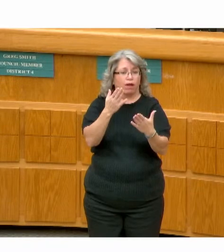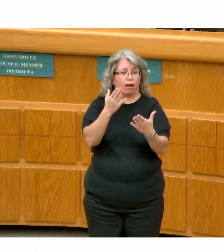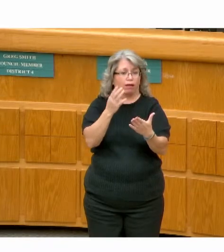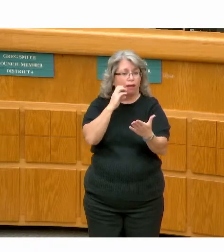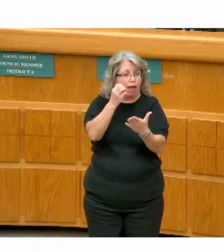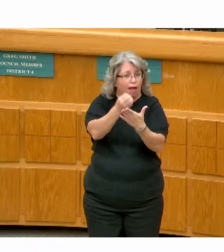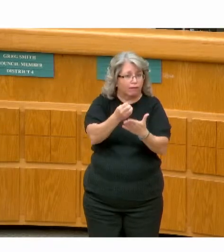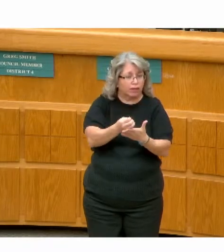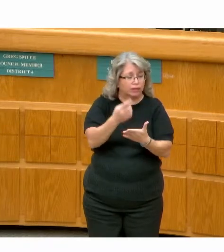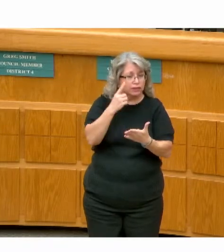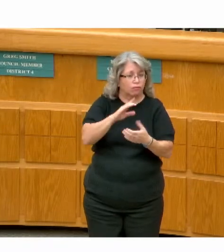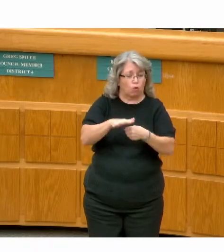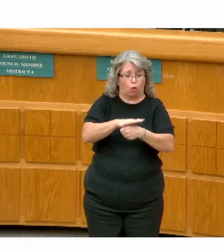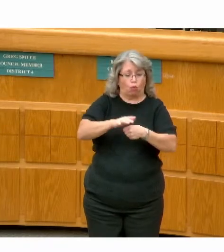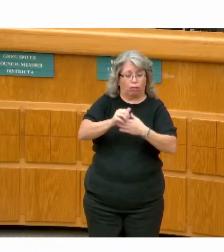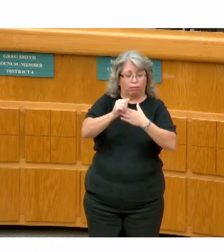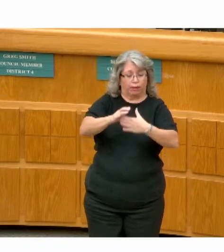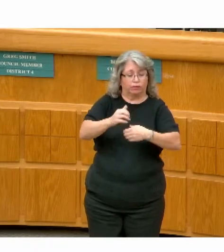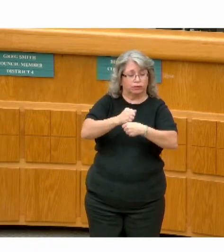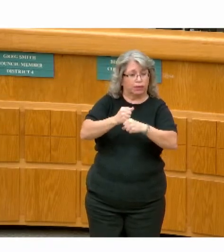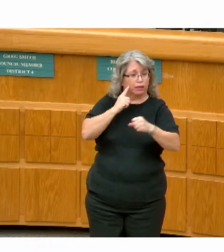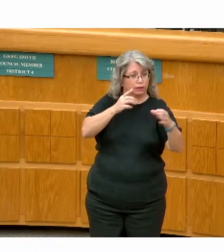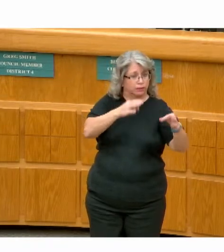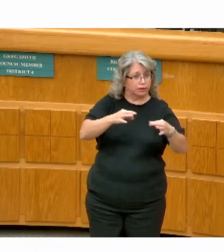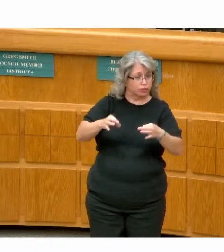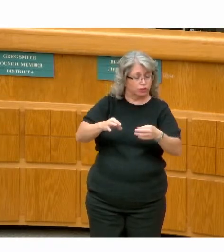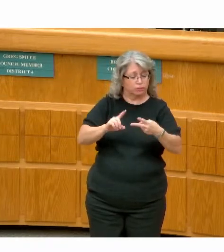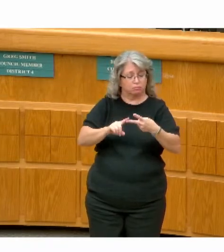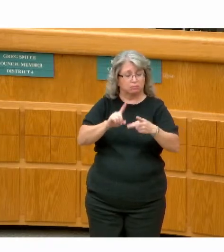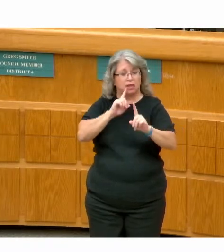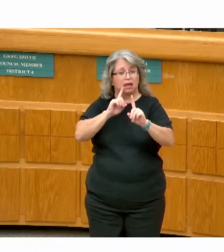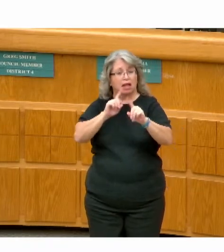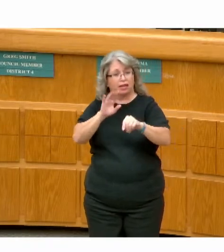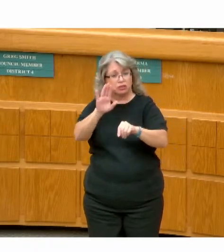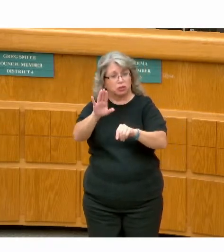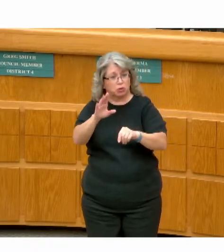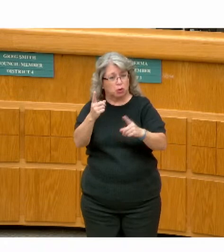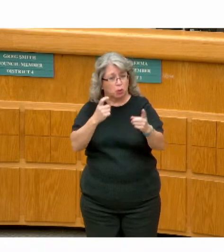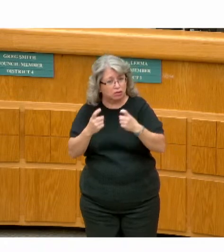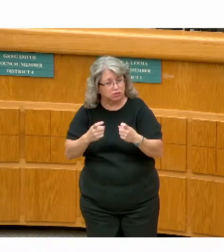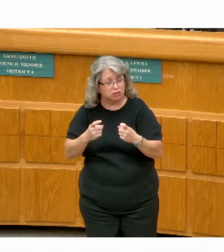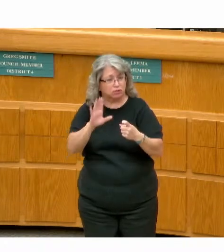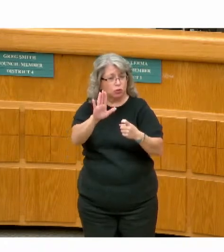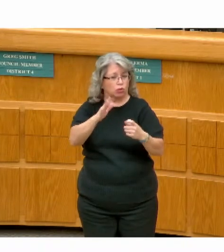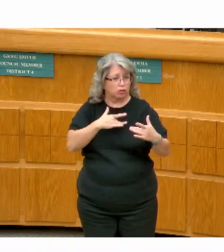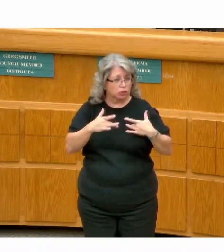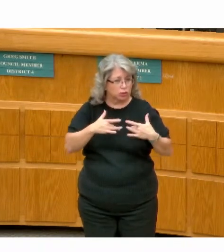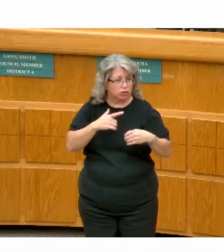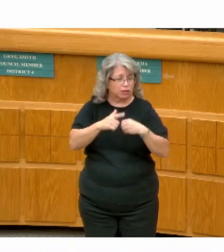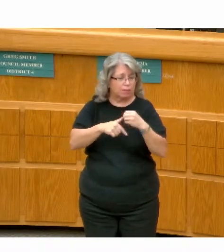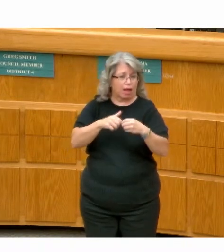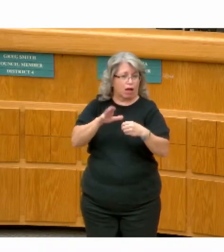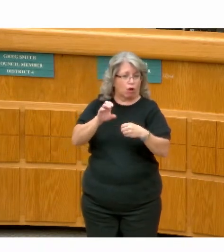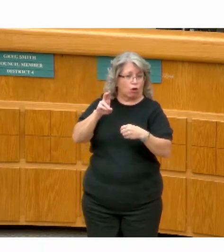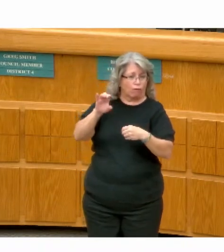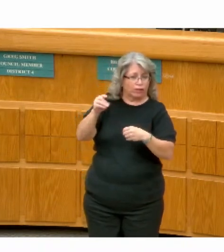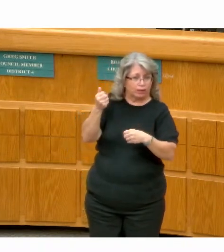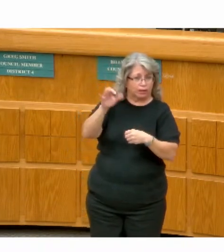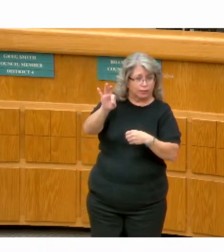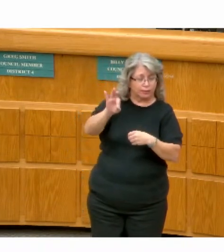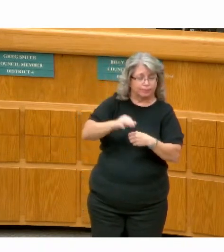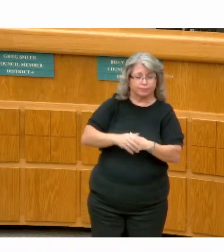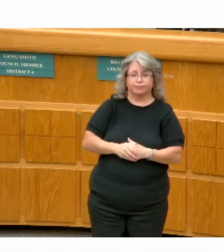decision-making on behalf of our local leaders, and the other one is to answer the questions and concerns you might have about COVID-19. So getting right into our